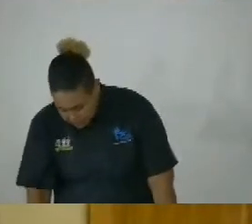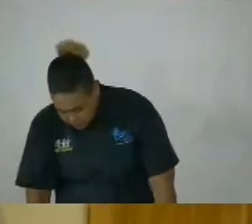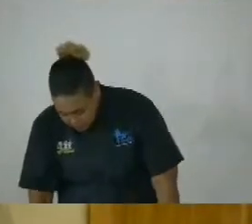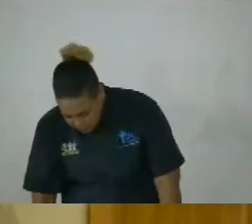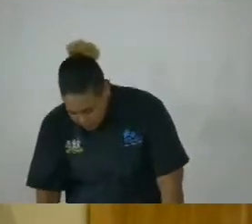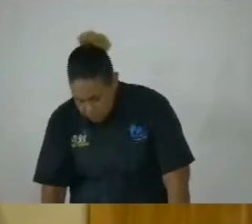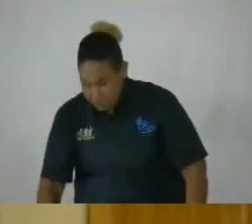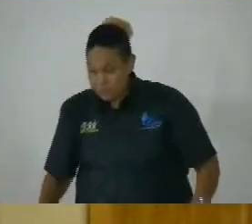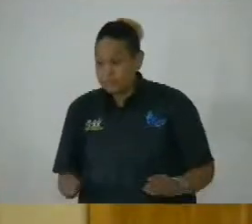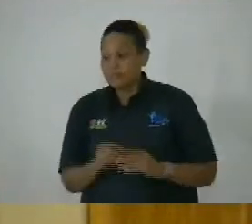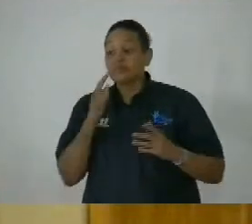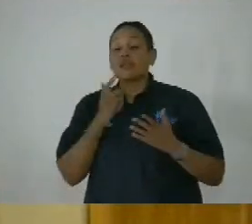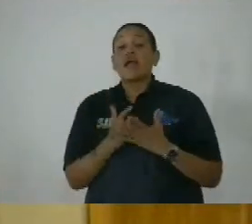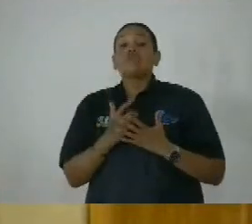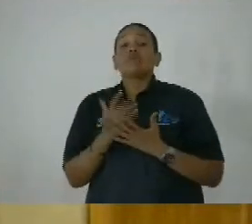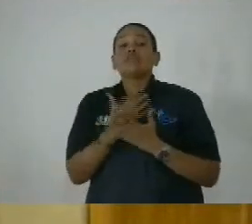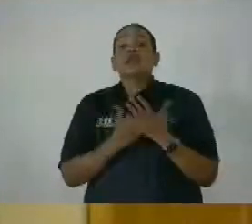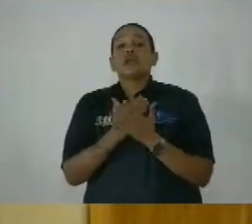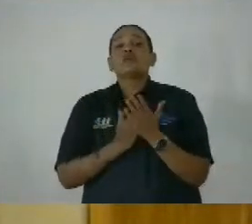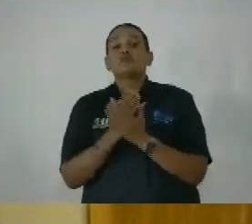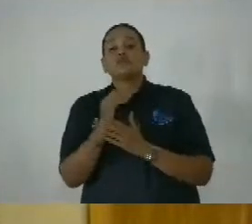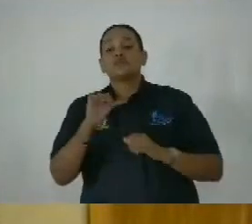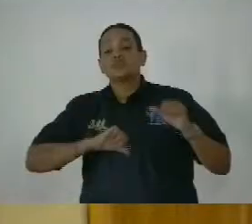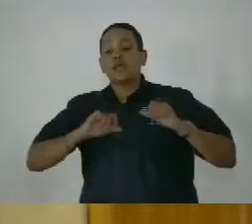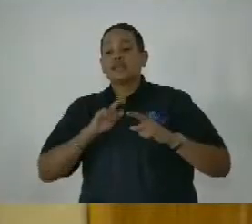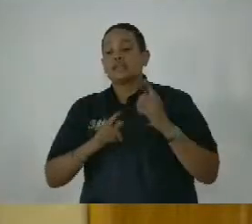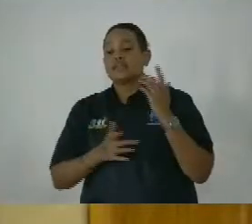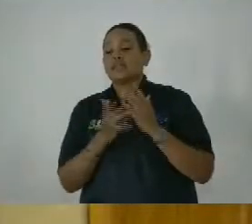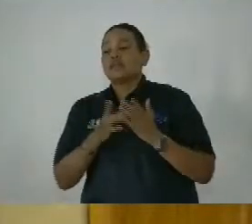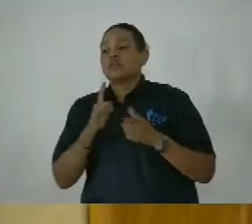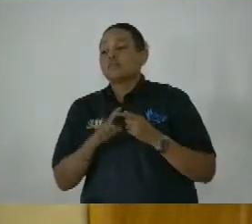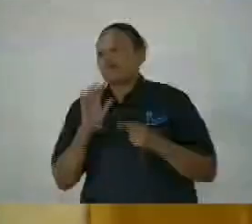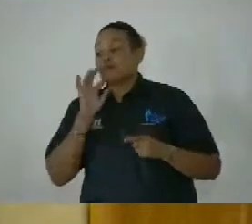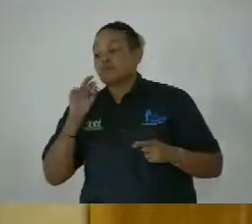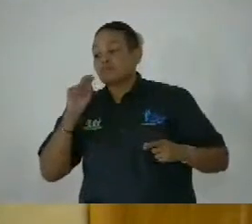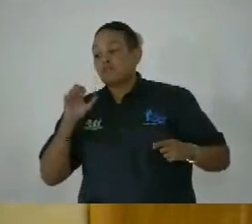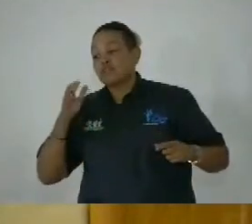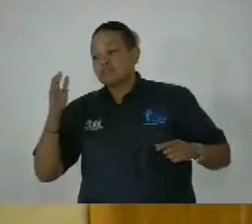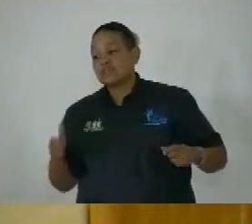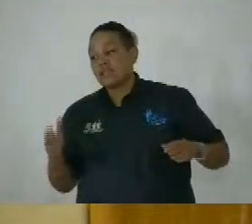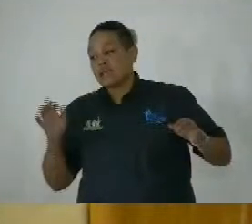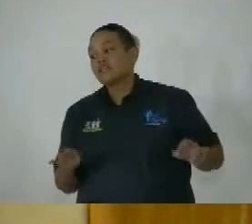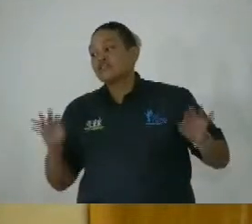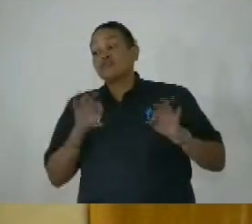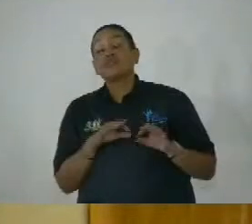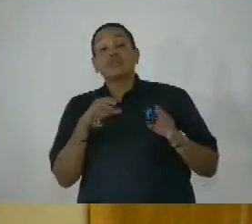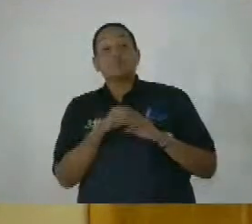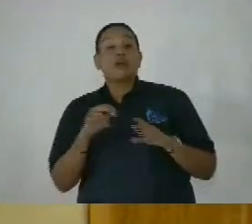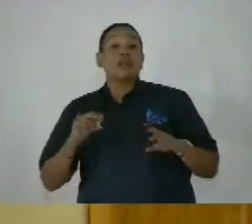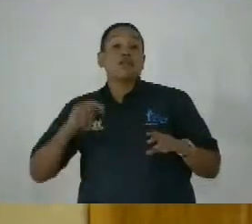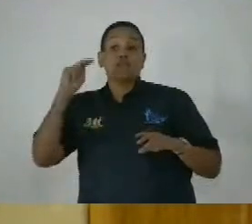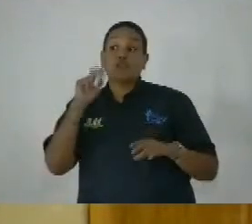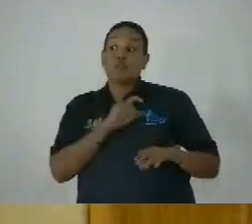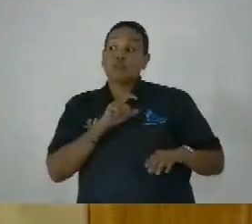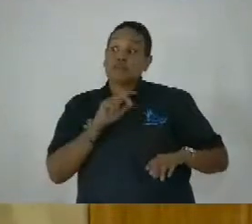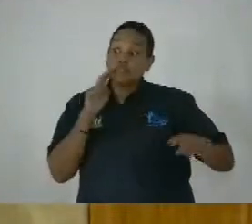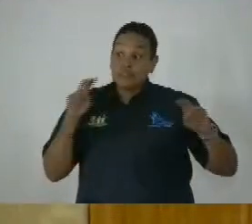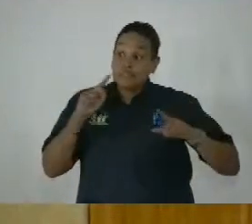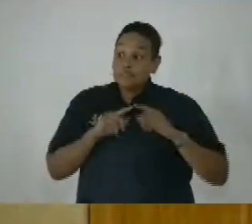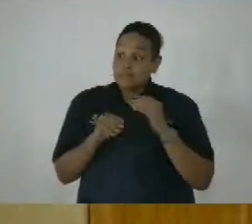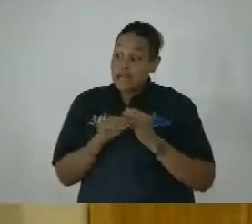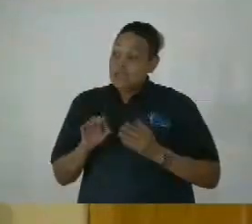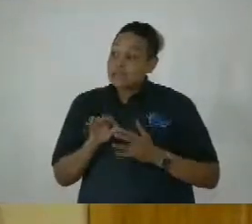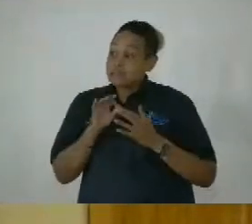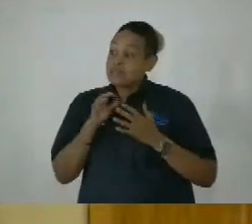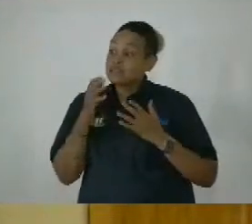intelligence and evidence gathering through science and technology on the forensic side, critical part of modern policing work. And especially in a